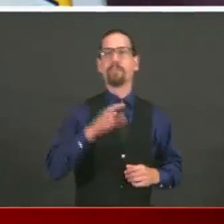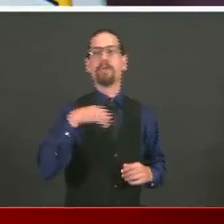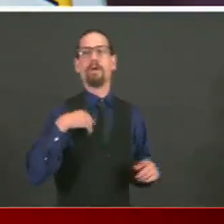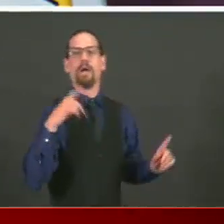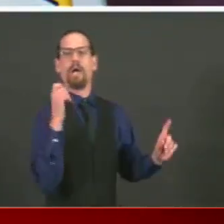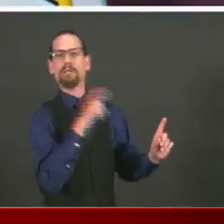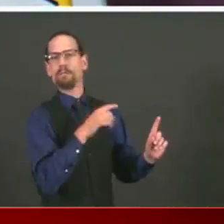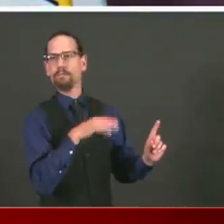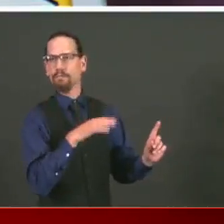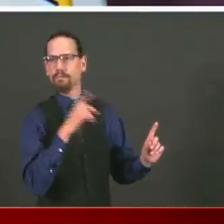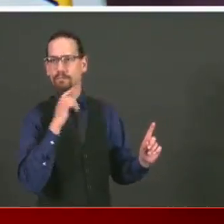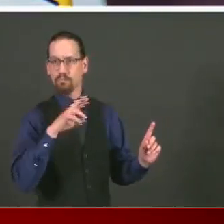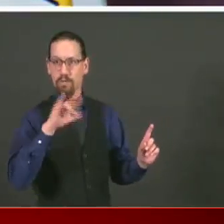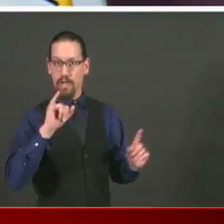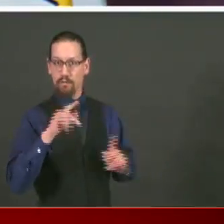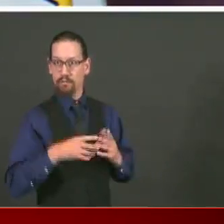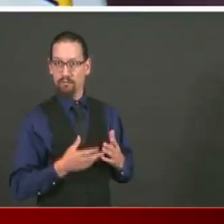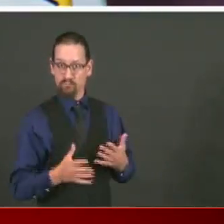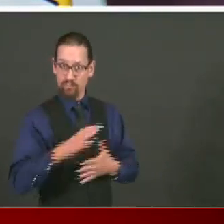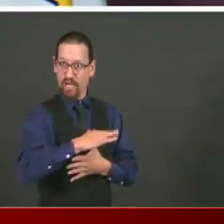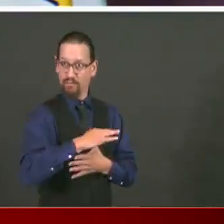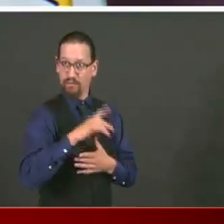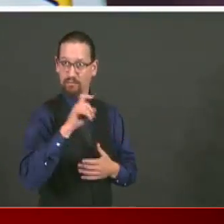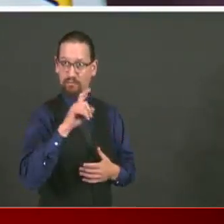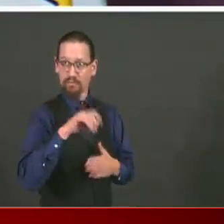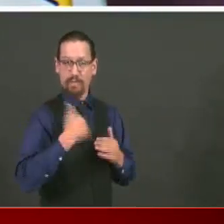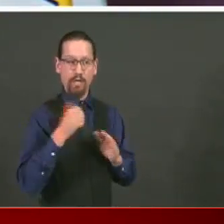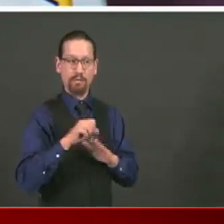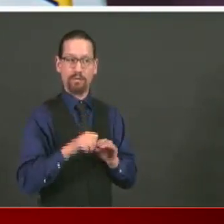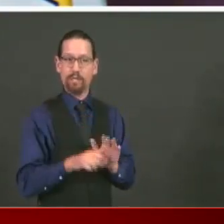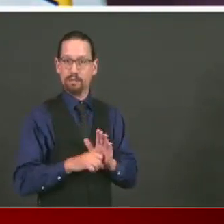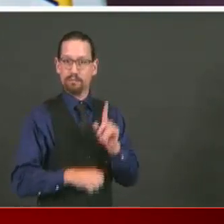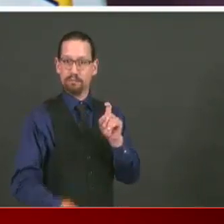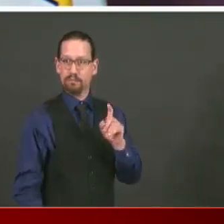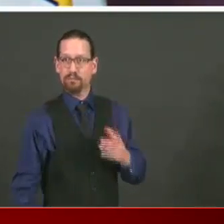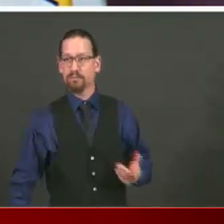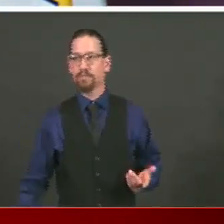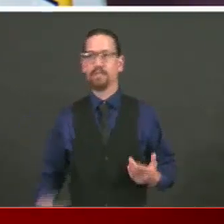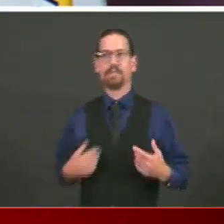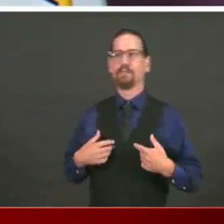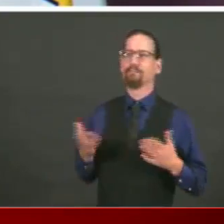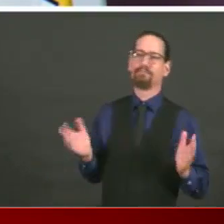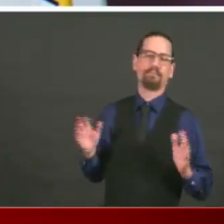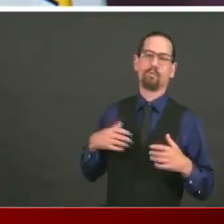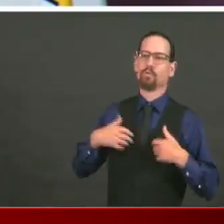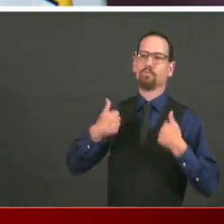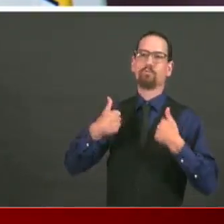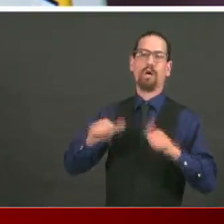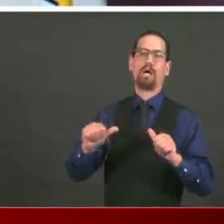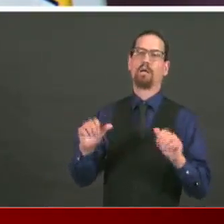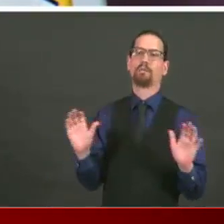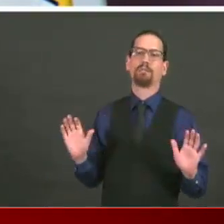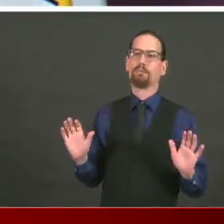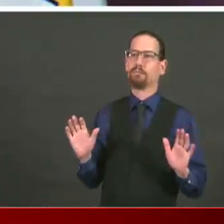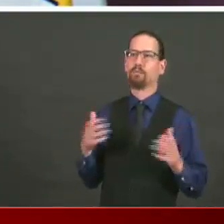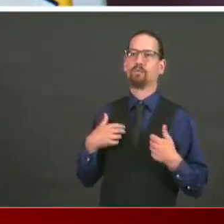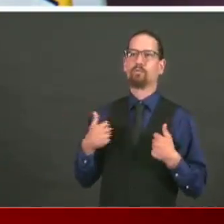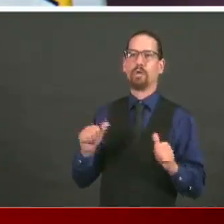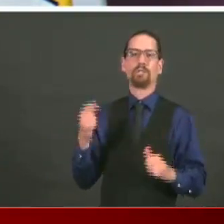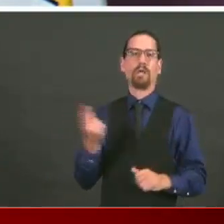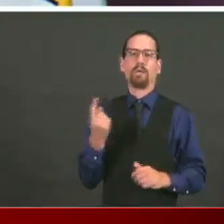We're going to try this for now. We're trying everything that we know how to do. We're going to see how it goes. Here's what I know. Last weekend didn't go